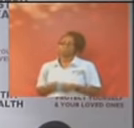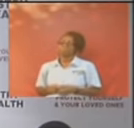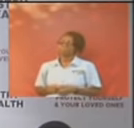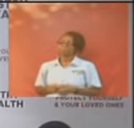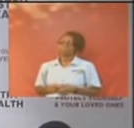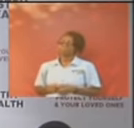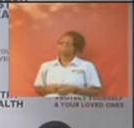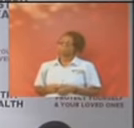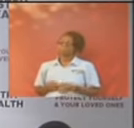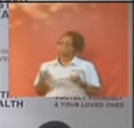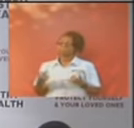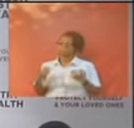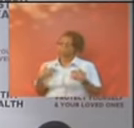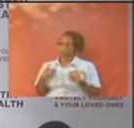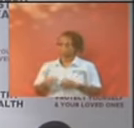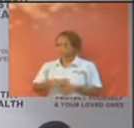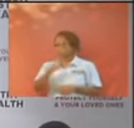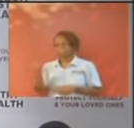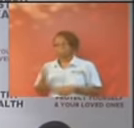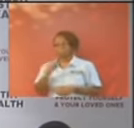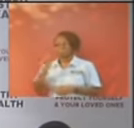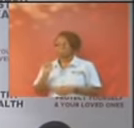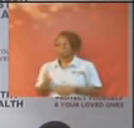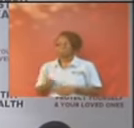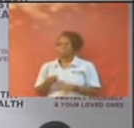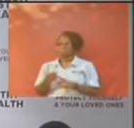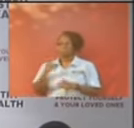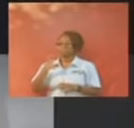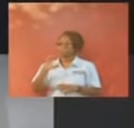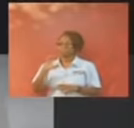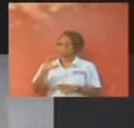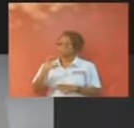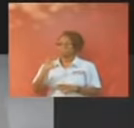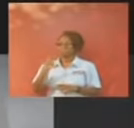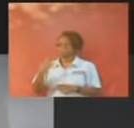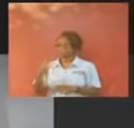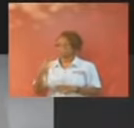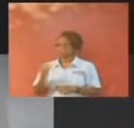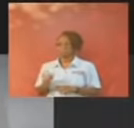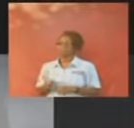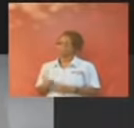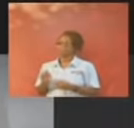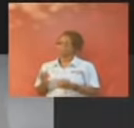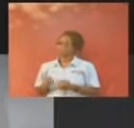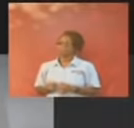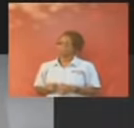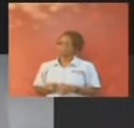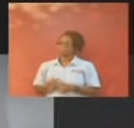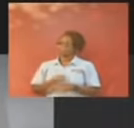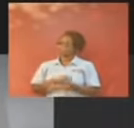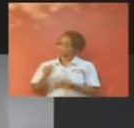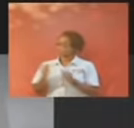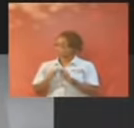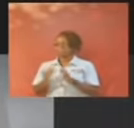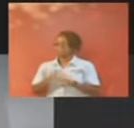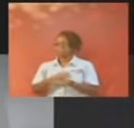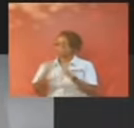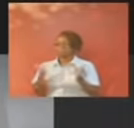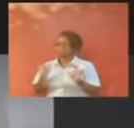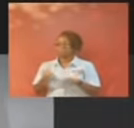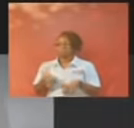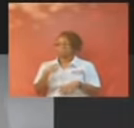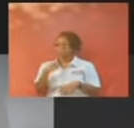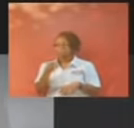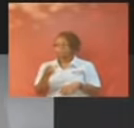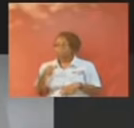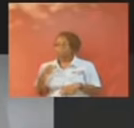from CNC3, please. All right, good morning again. So, Dr. Richards, is it possible for you to give us a breakdown of the bed